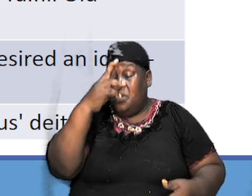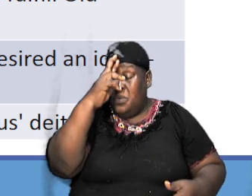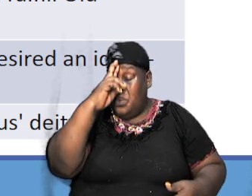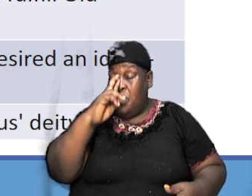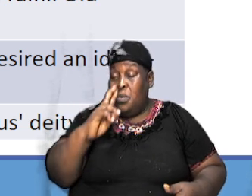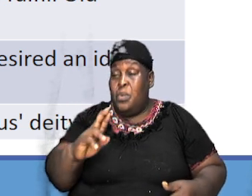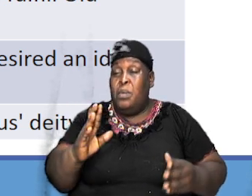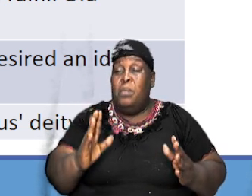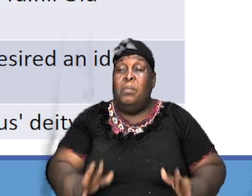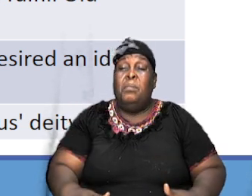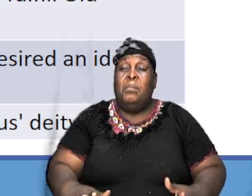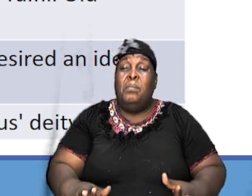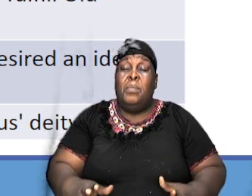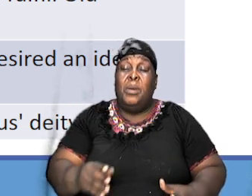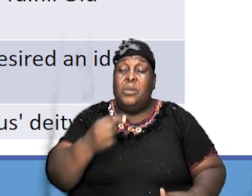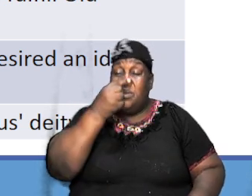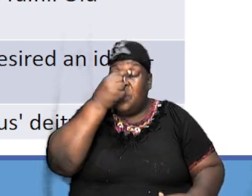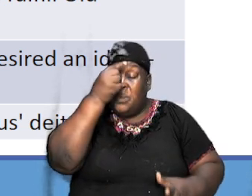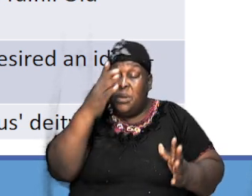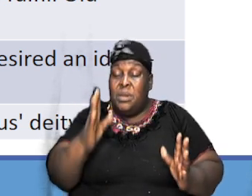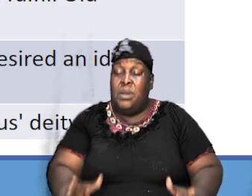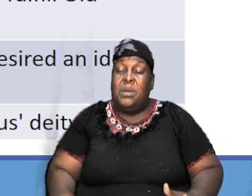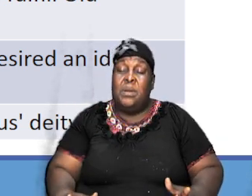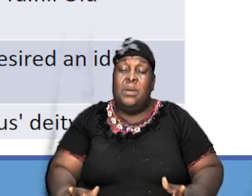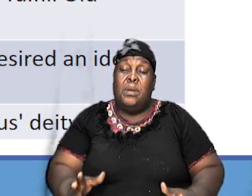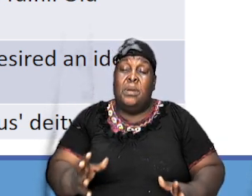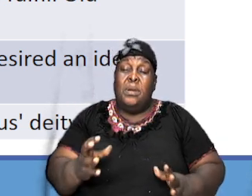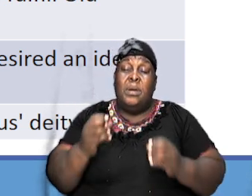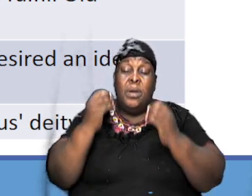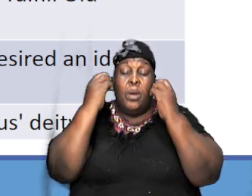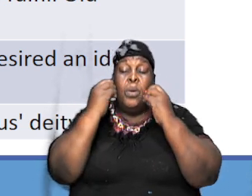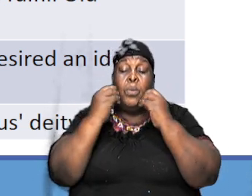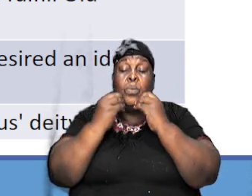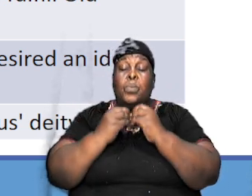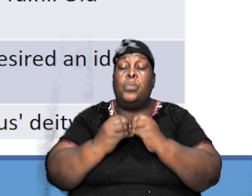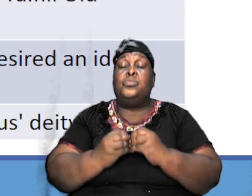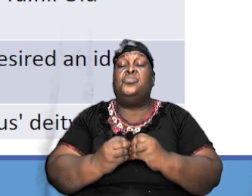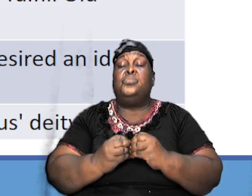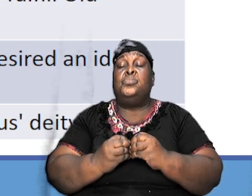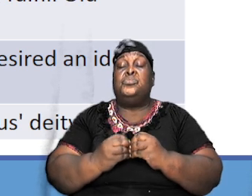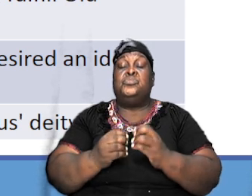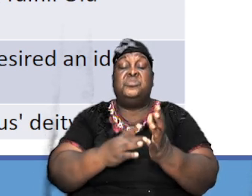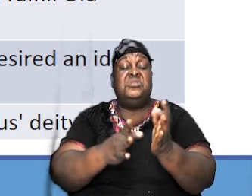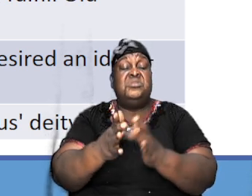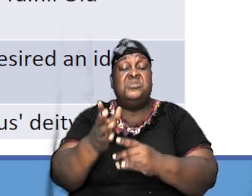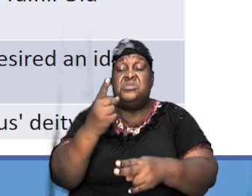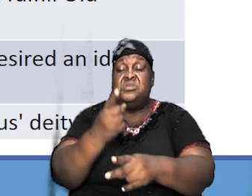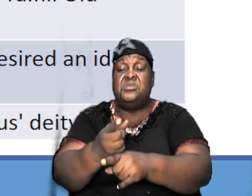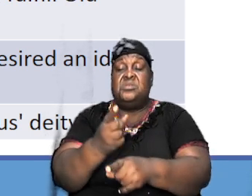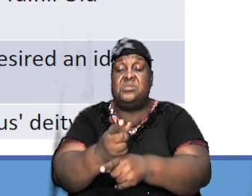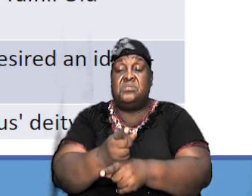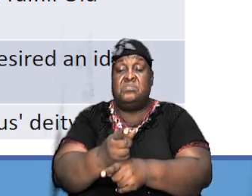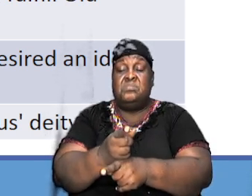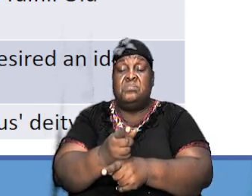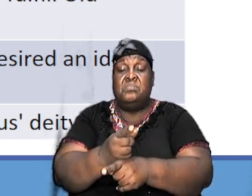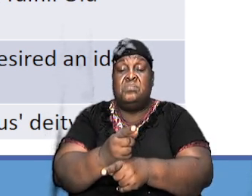Jews, Jesus is the answer. So Mark primarily wrote to a Roman